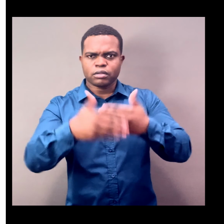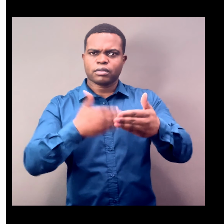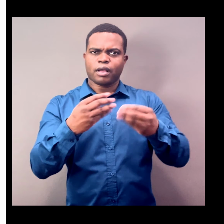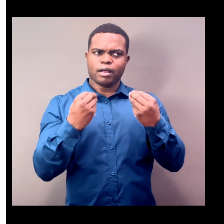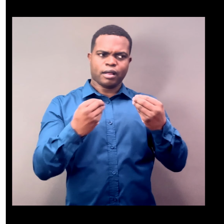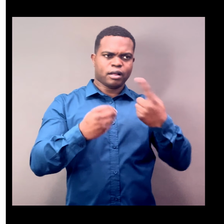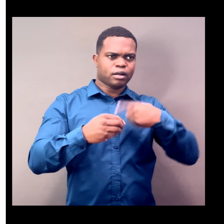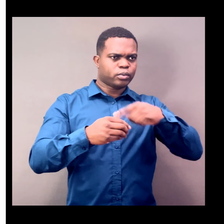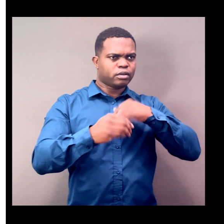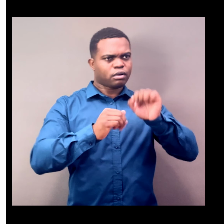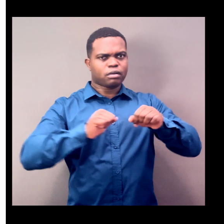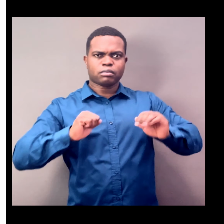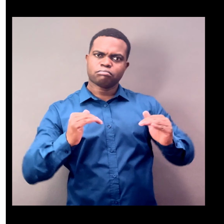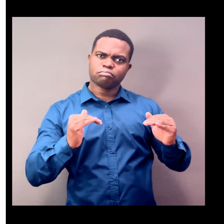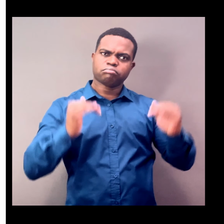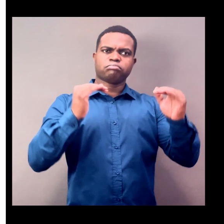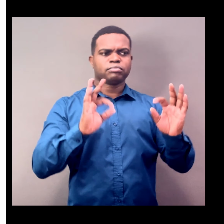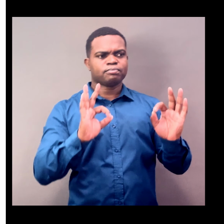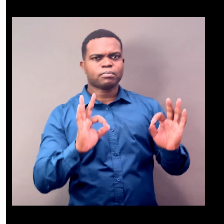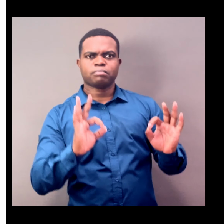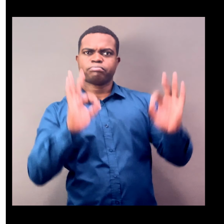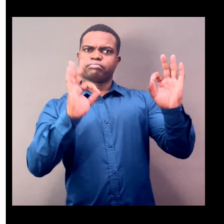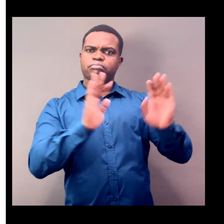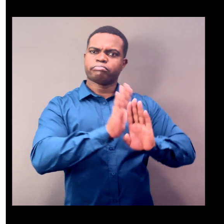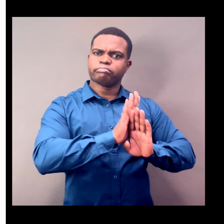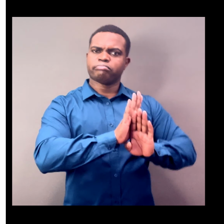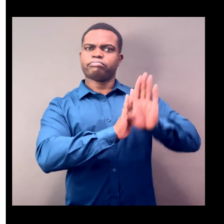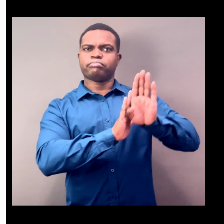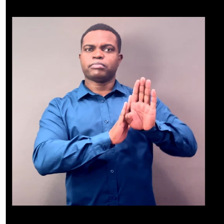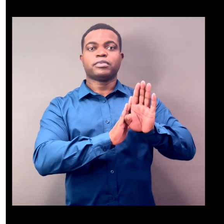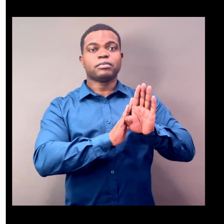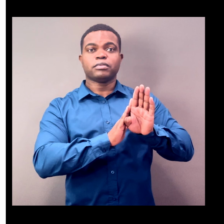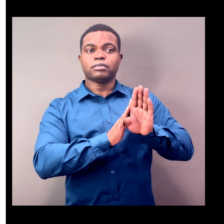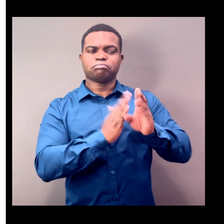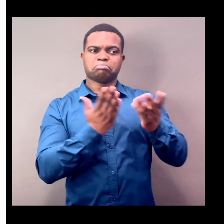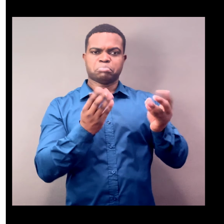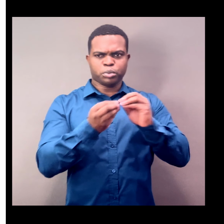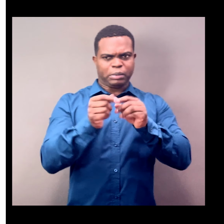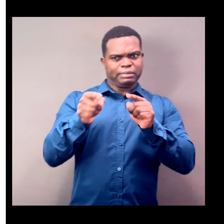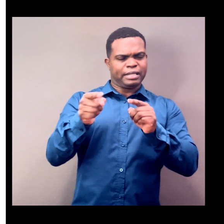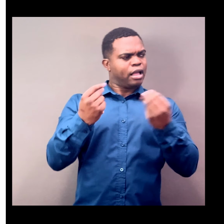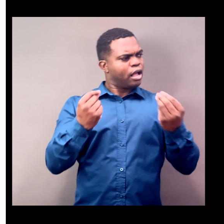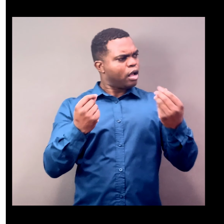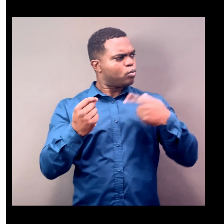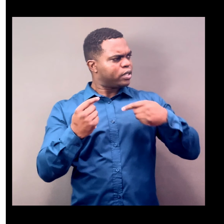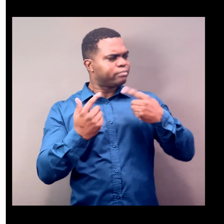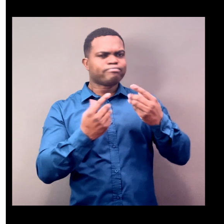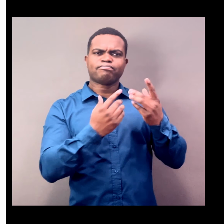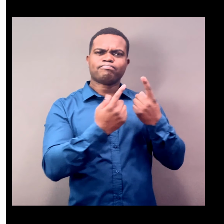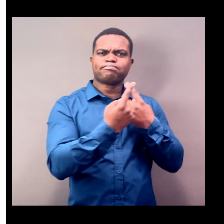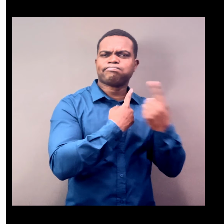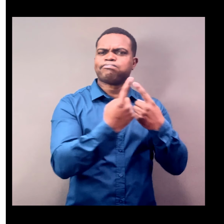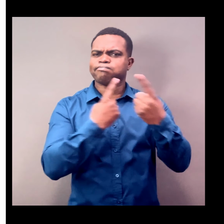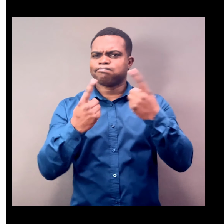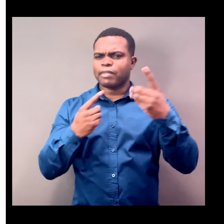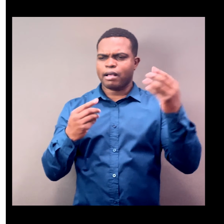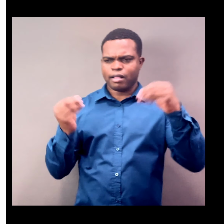to understanding the issues, and it also brings about innovative solutions. When